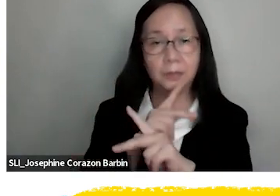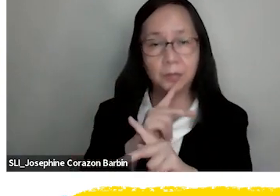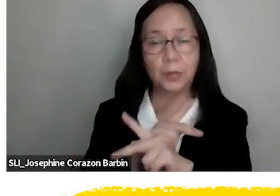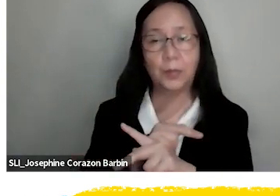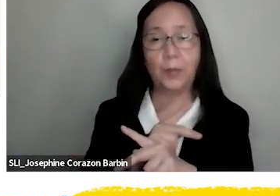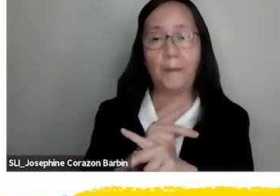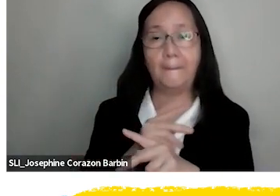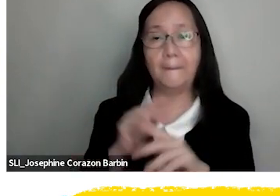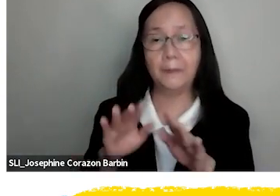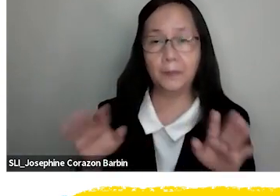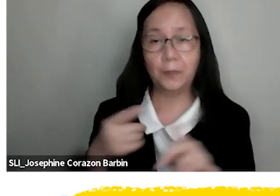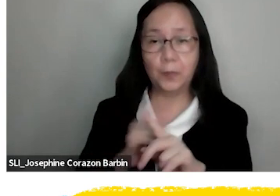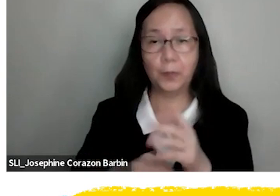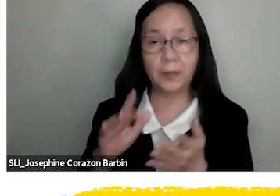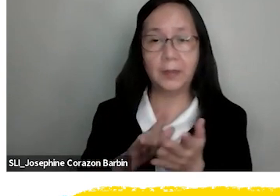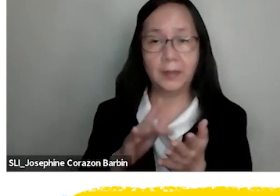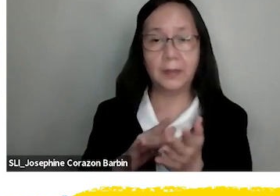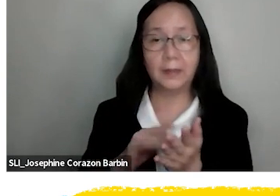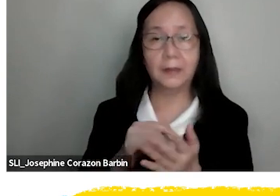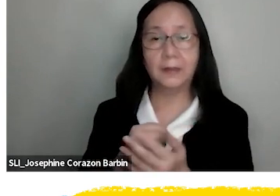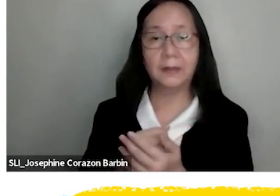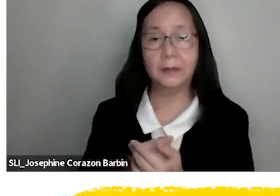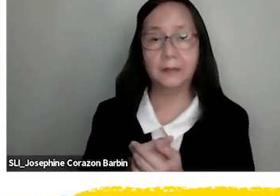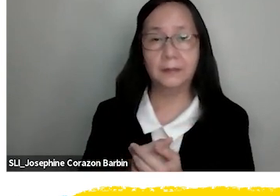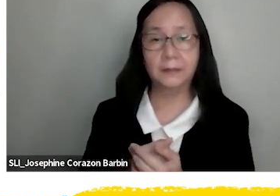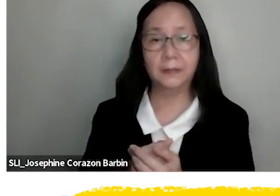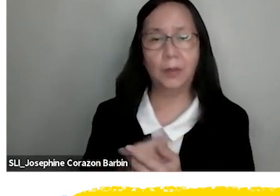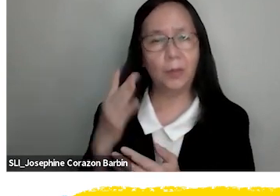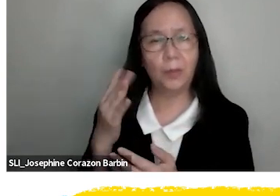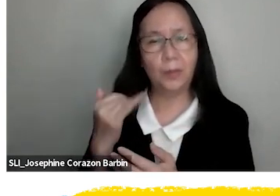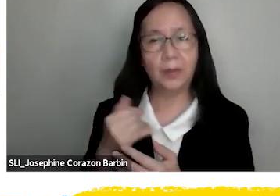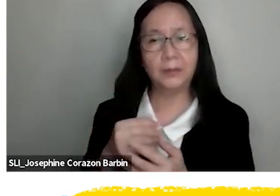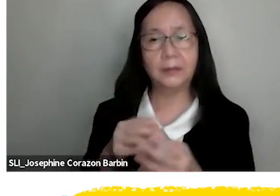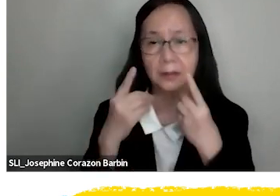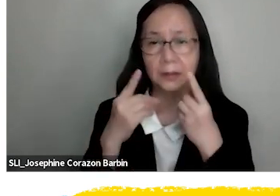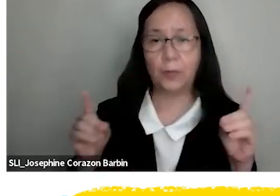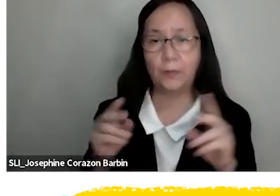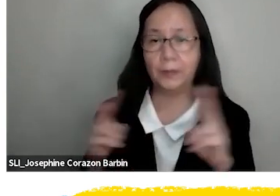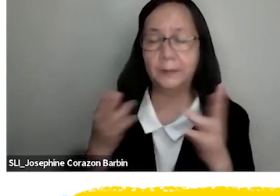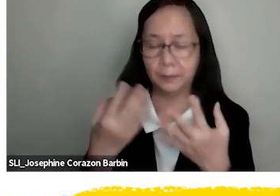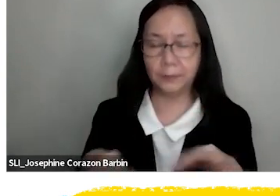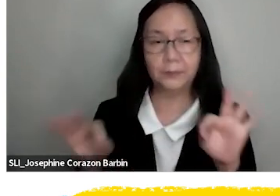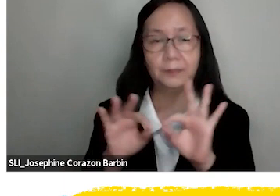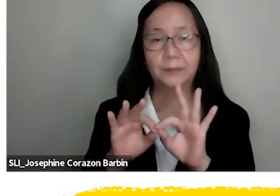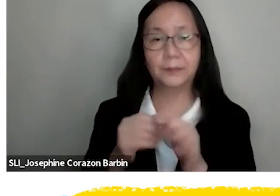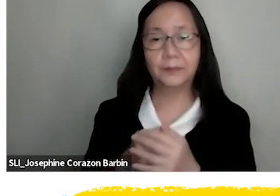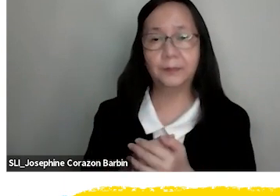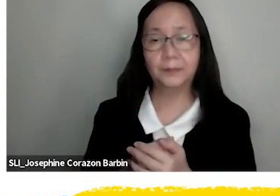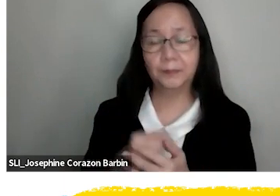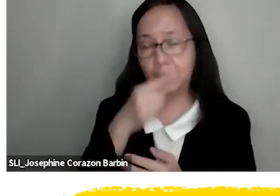of online exploitation and abuse in ASEAN. Why the declaration is important? Because the declaration